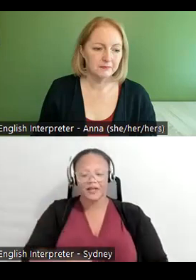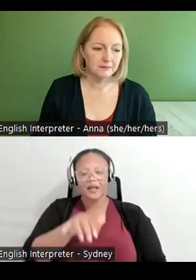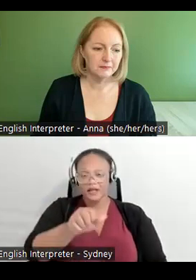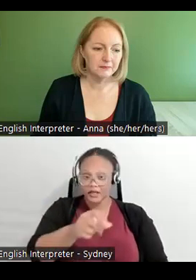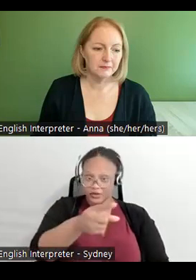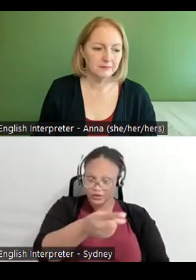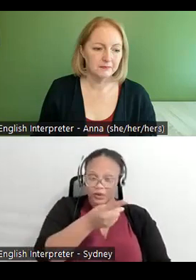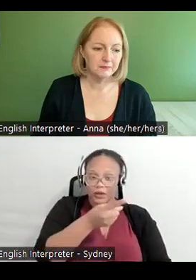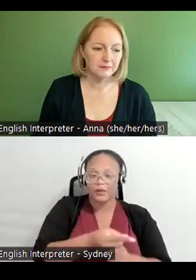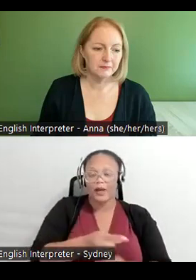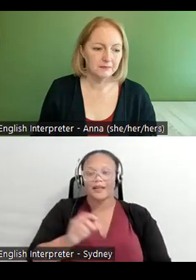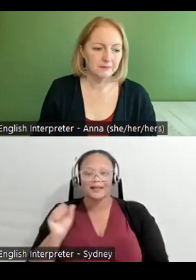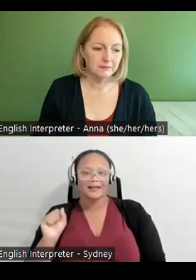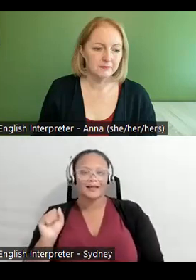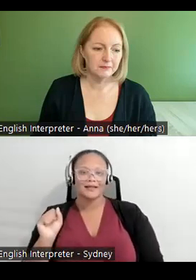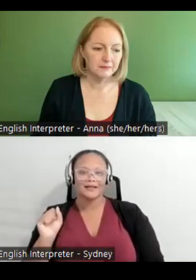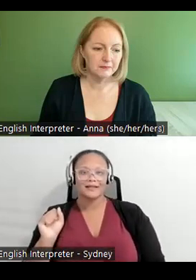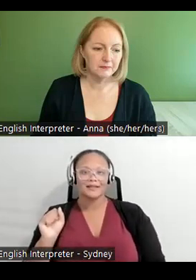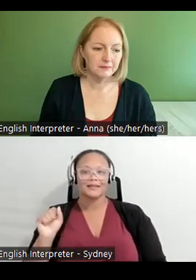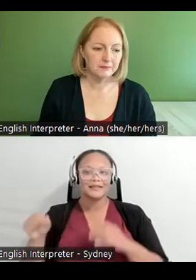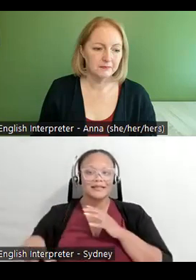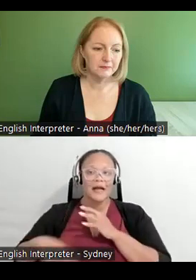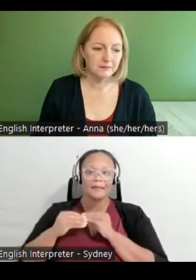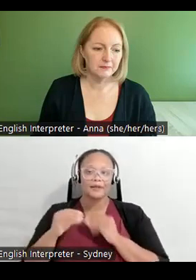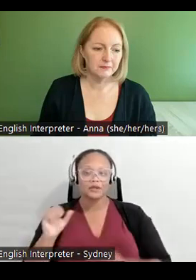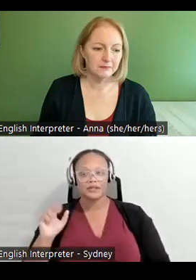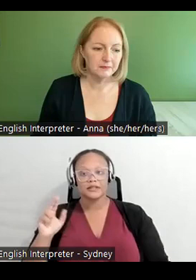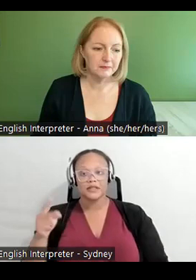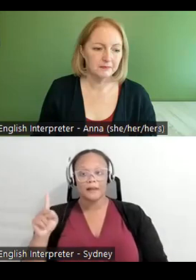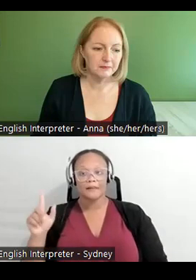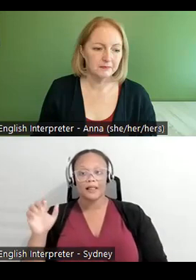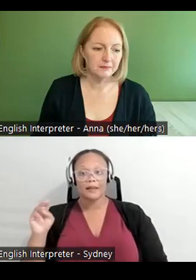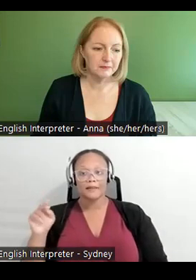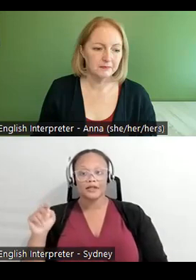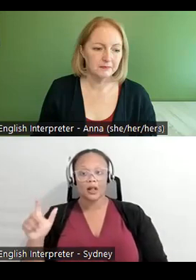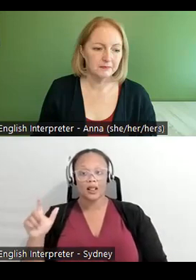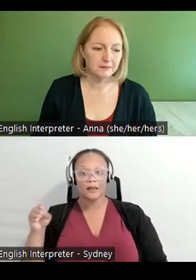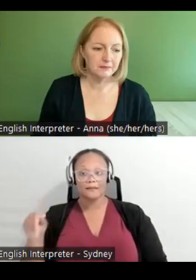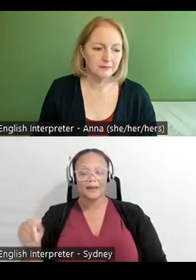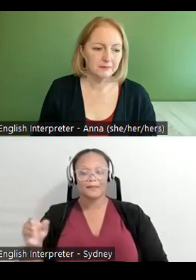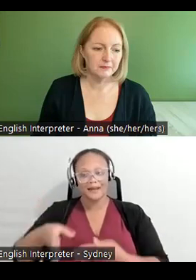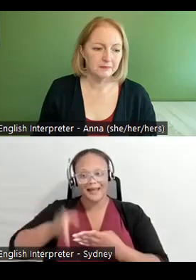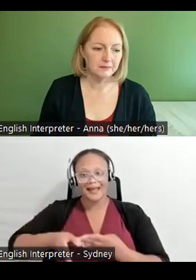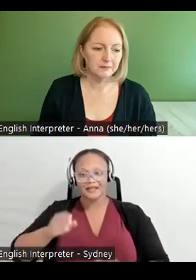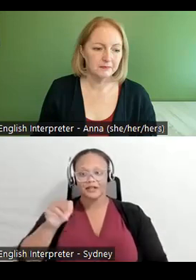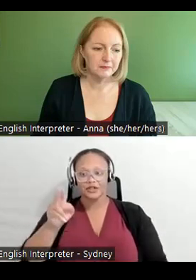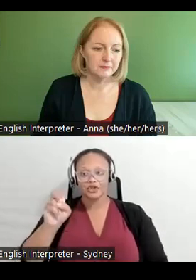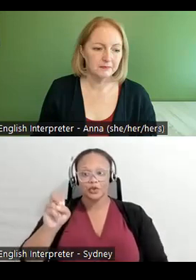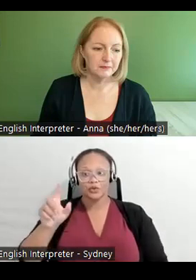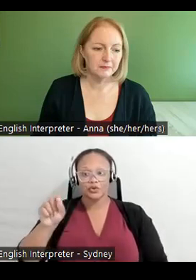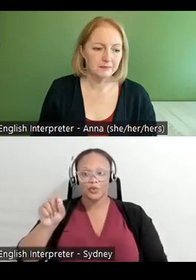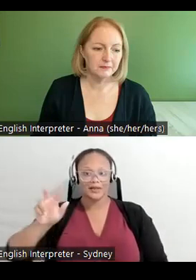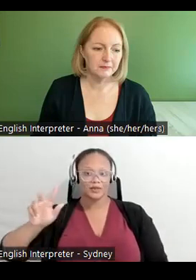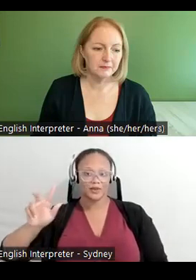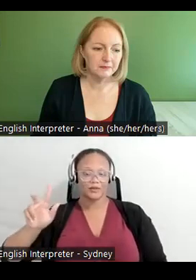was actually wasn't a stipend, it was a supplemental payment. Those did end June of 2023. But if you would attend